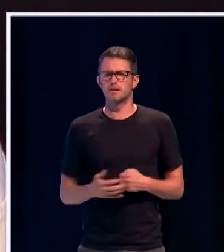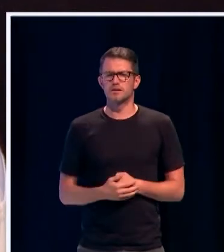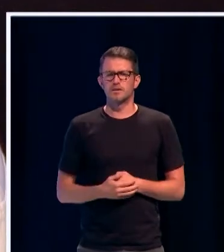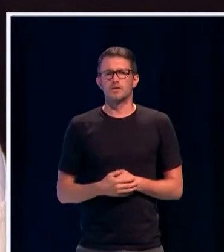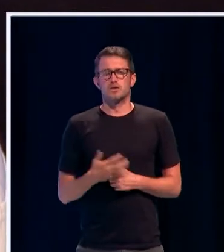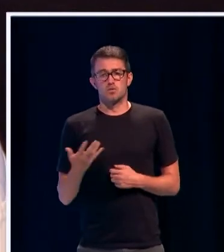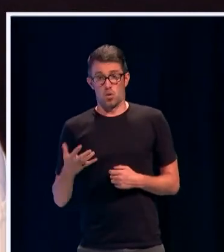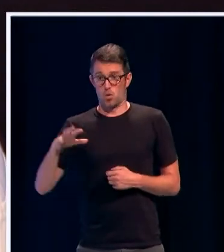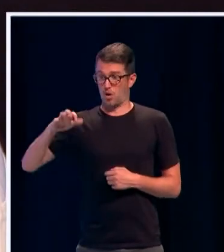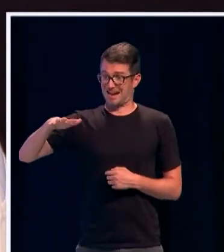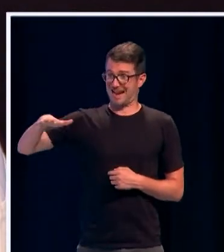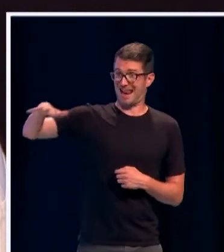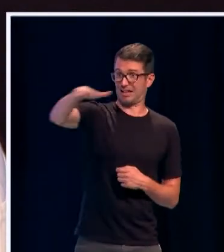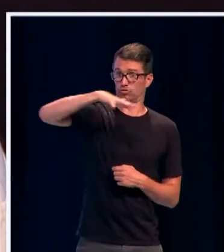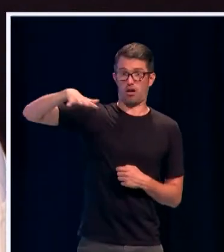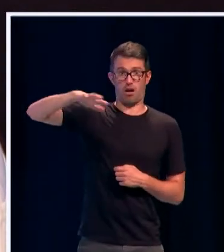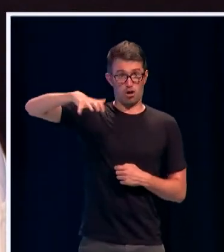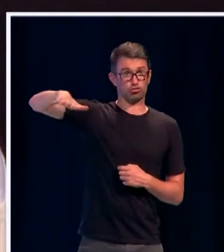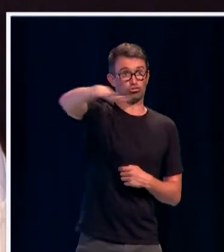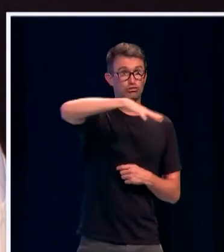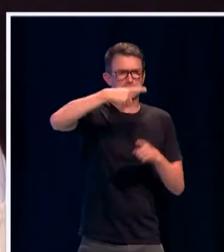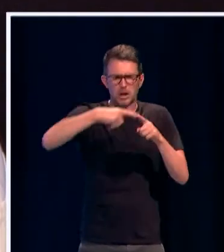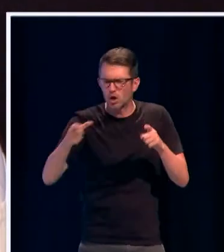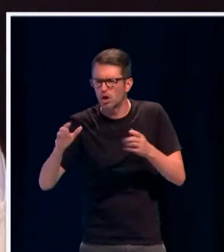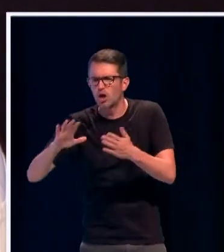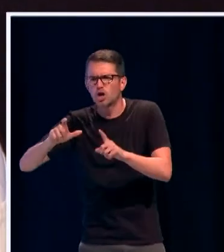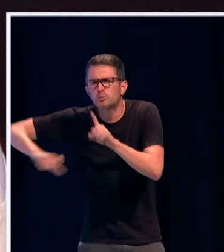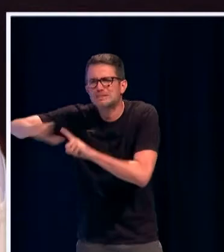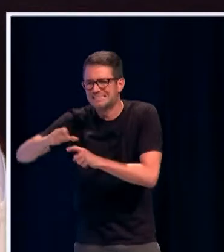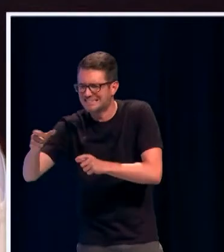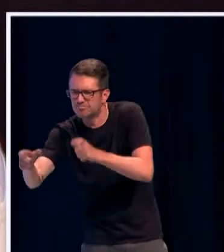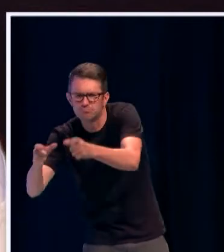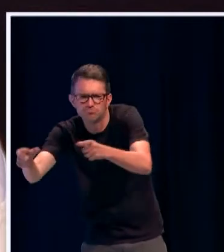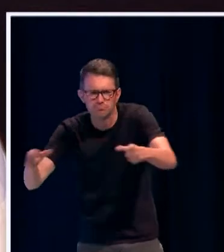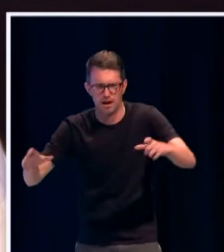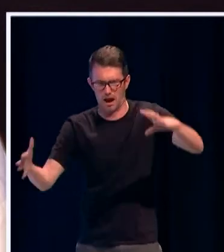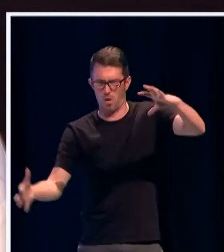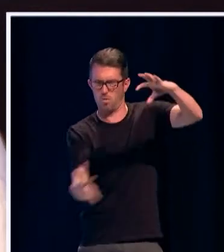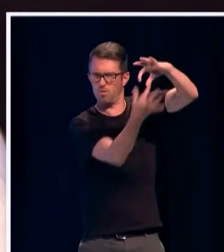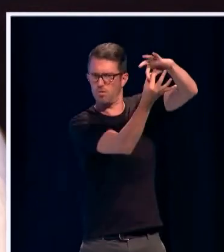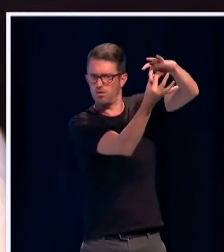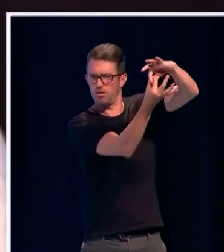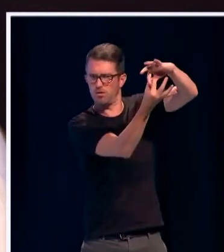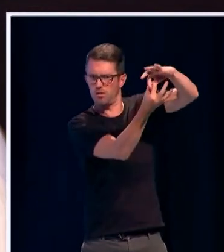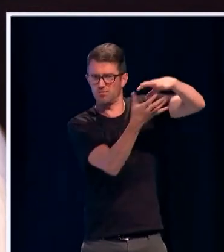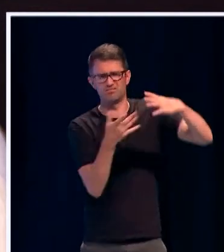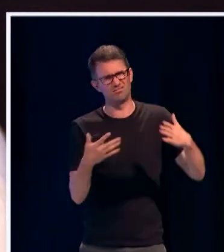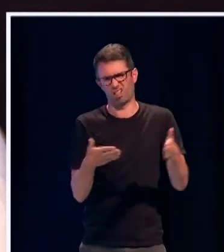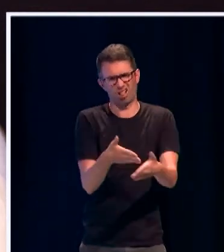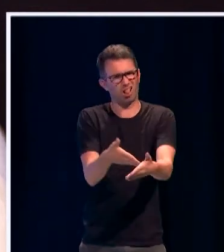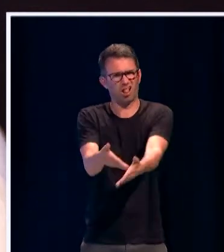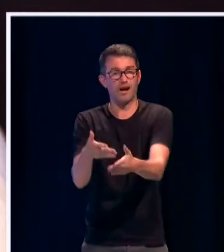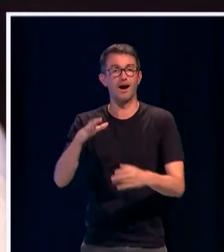issues of persons with disabilities, which equally applies at the grassroots and the national